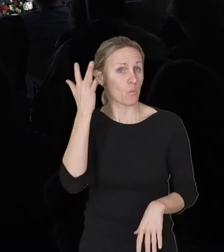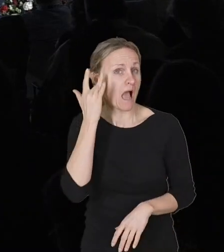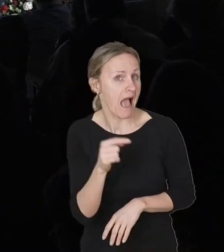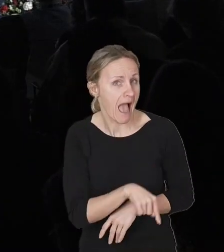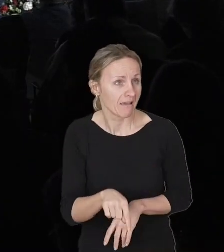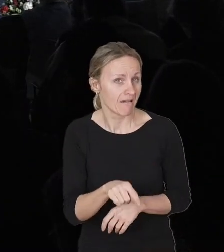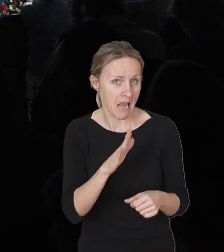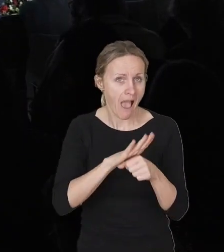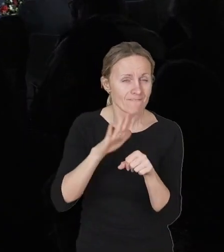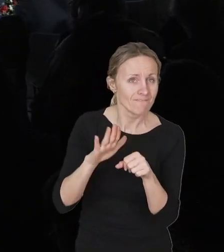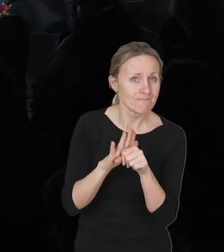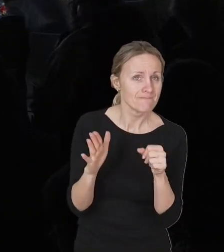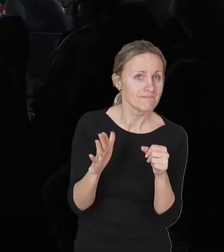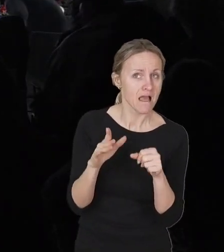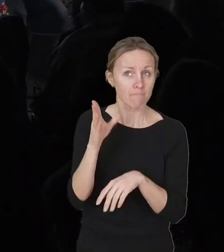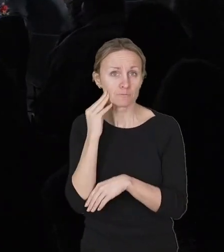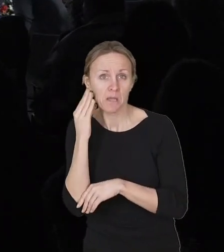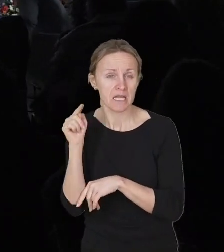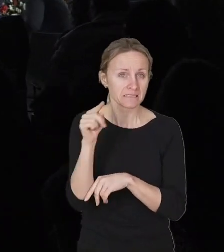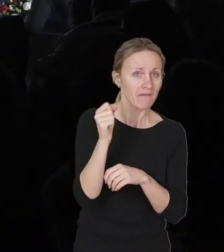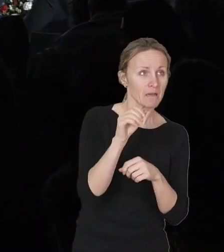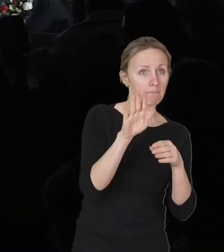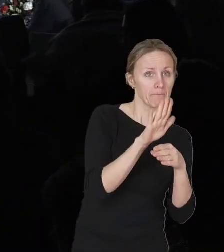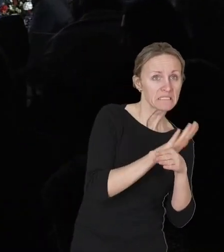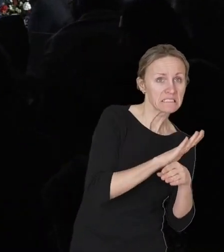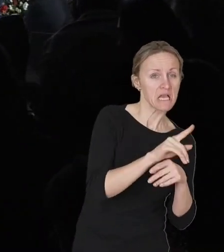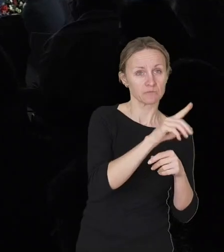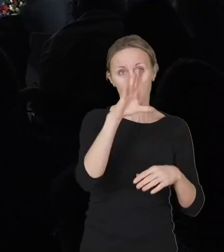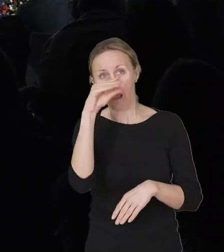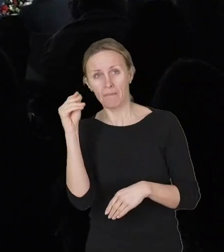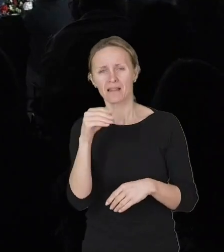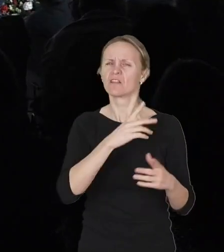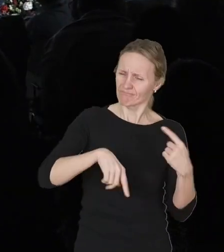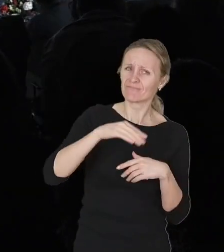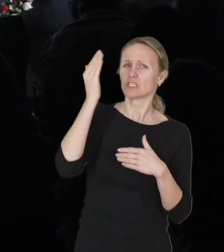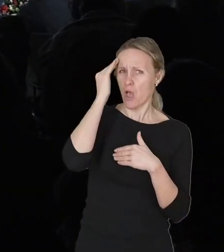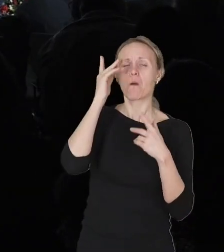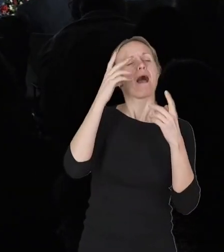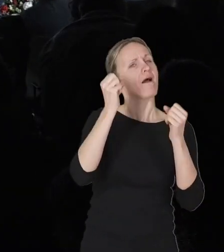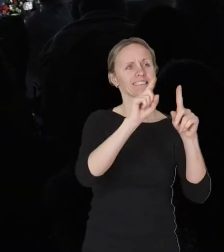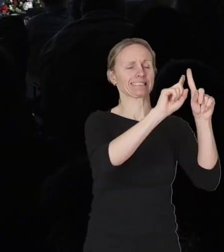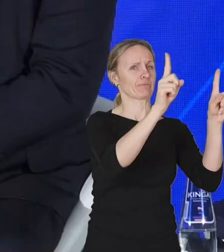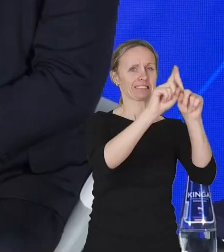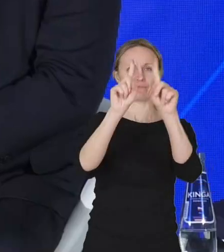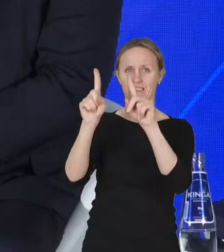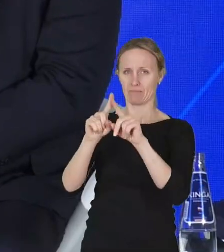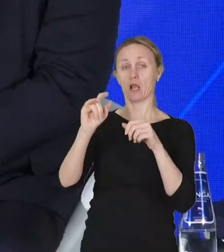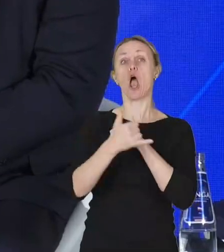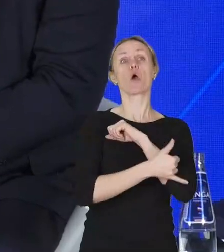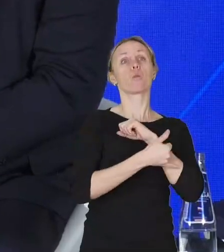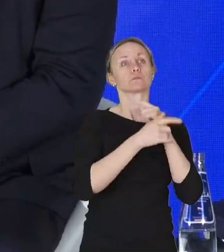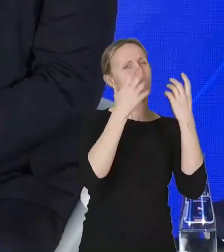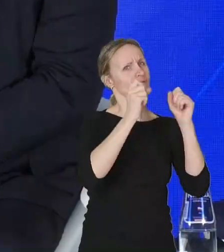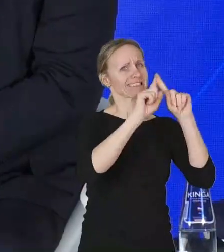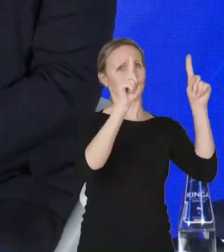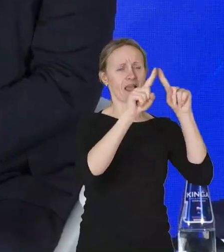different regulations, different certificates, different supervision institutions,